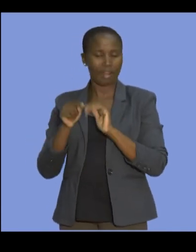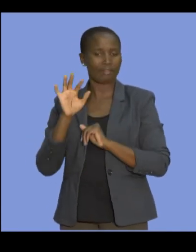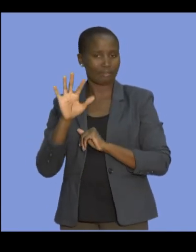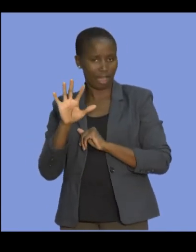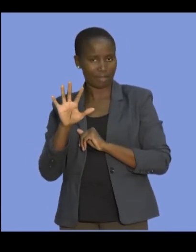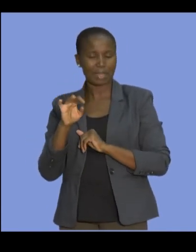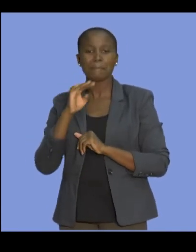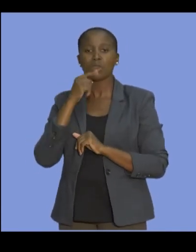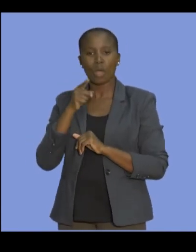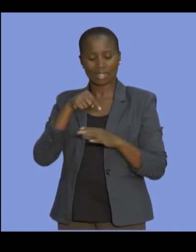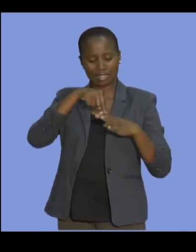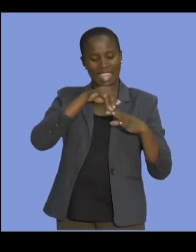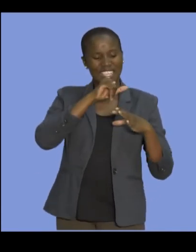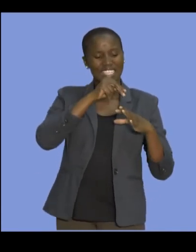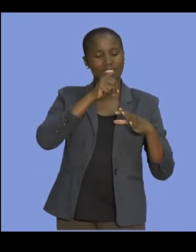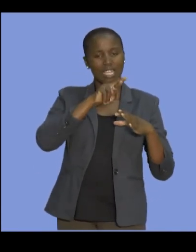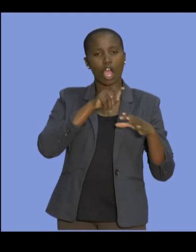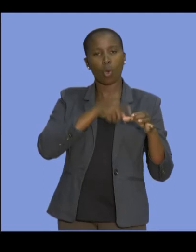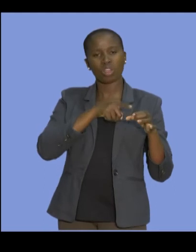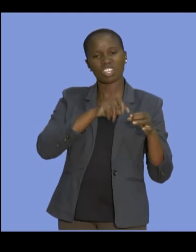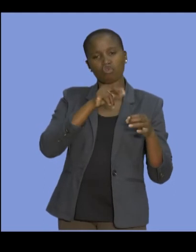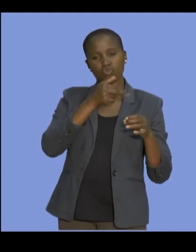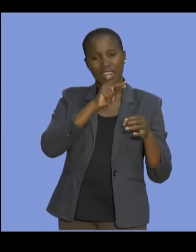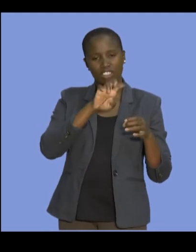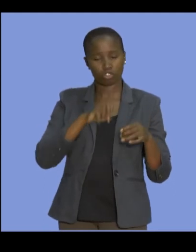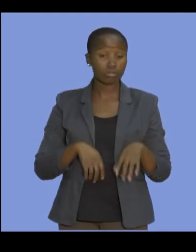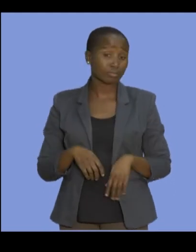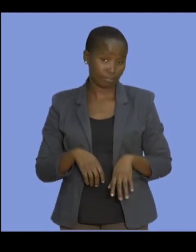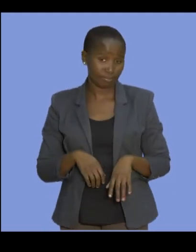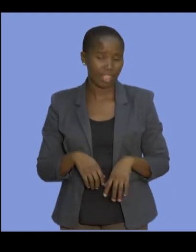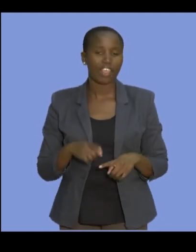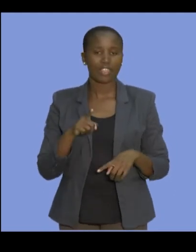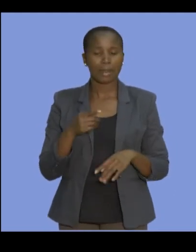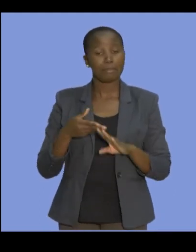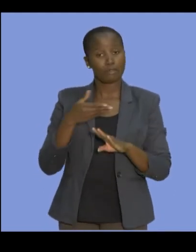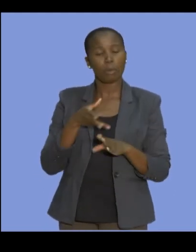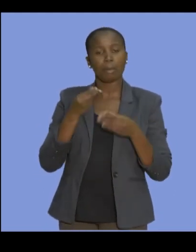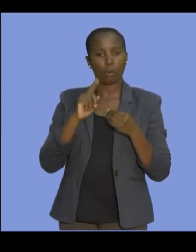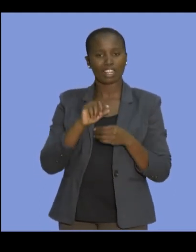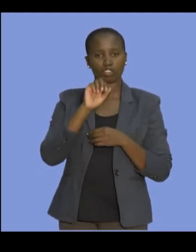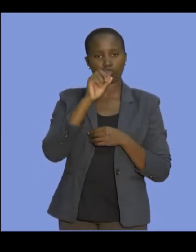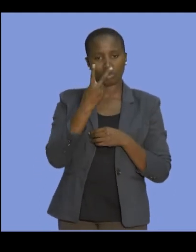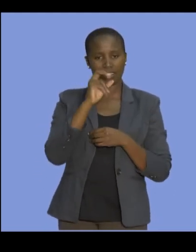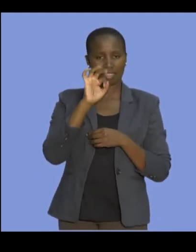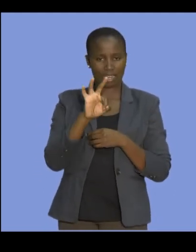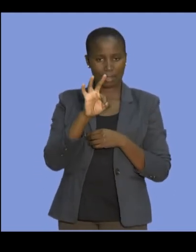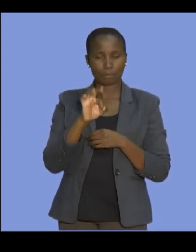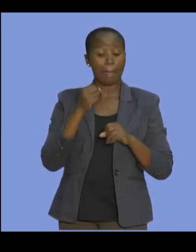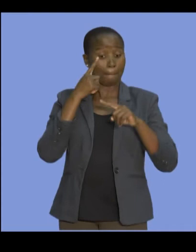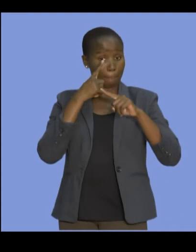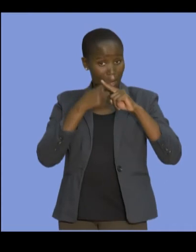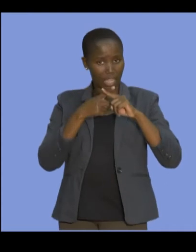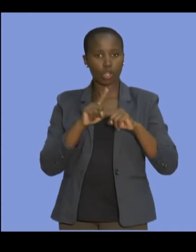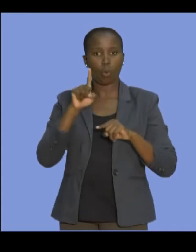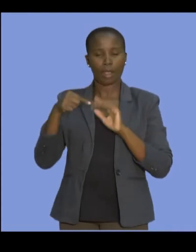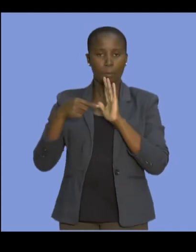range. What is Q3? The upper quartile was 23 plus 1.5 times